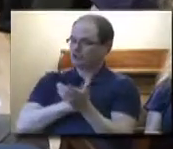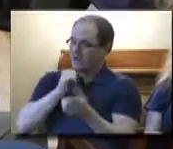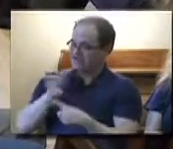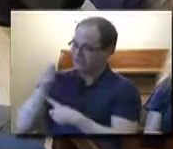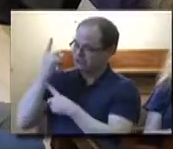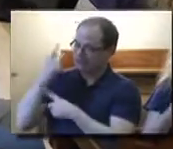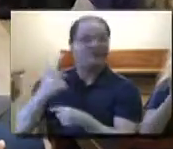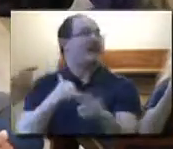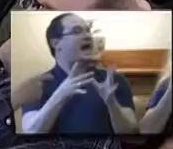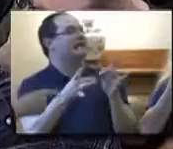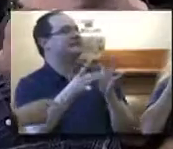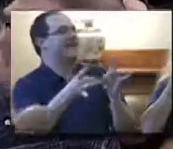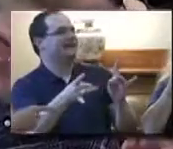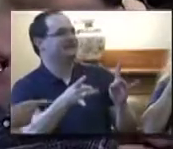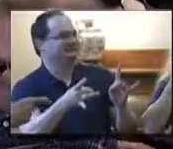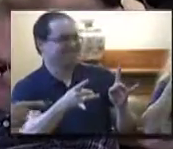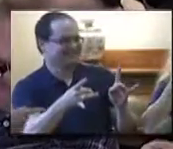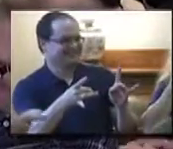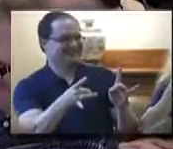said...